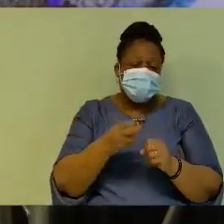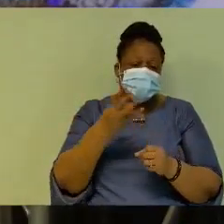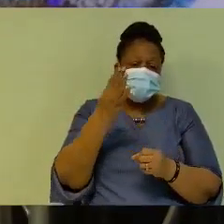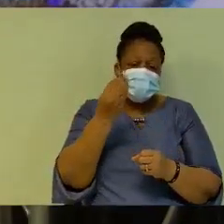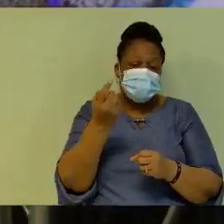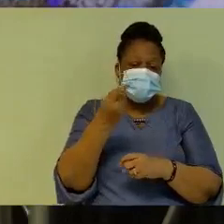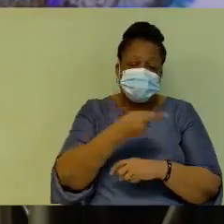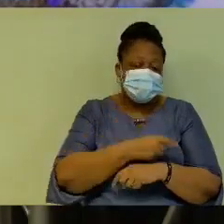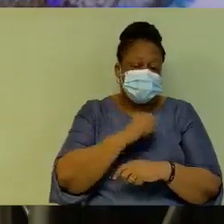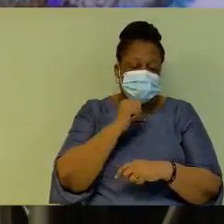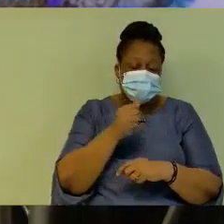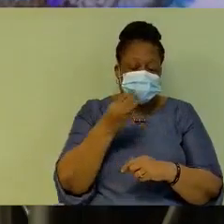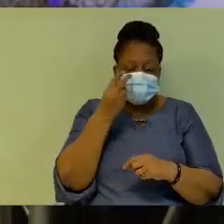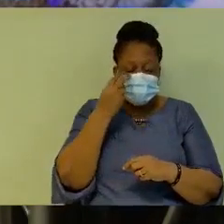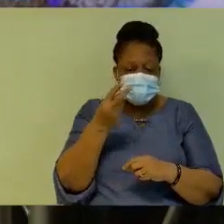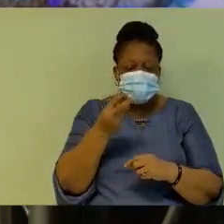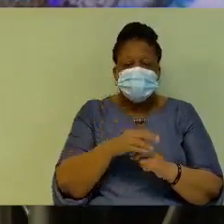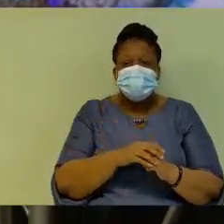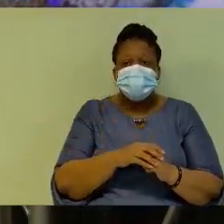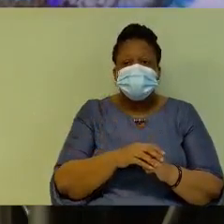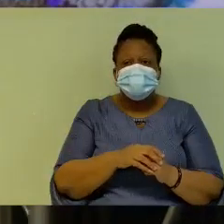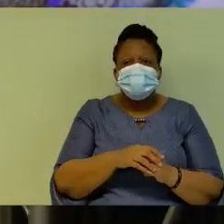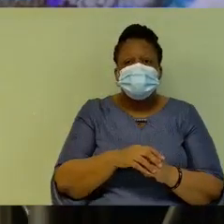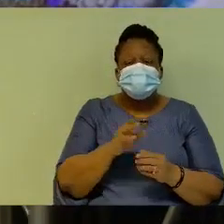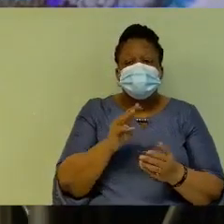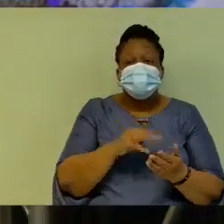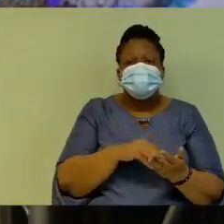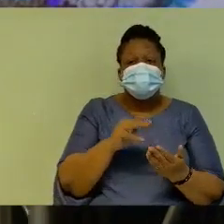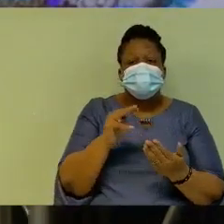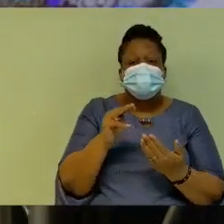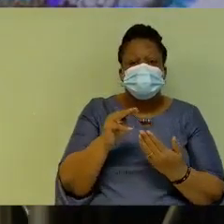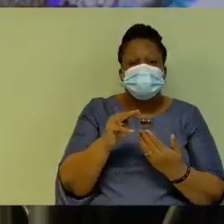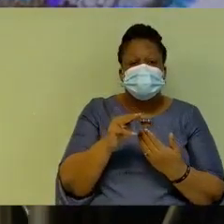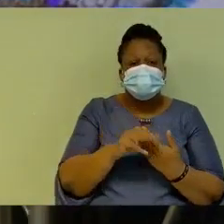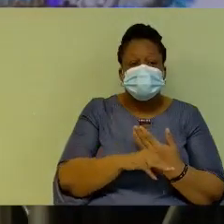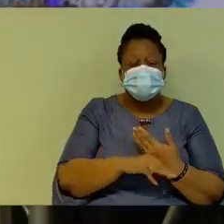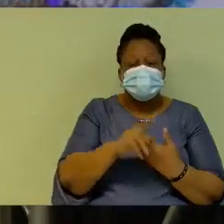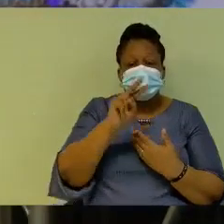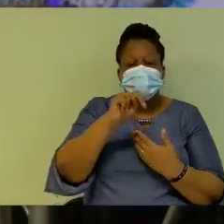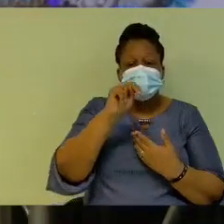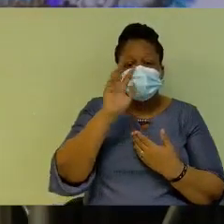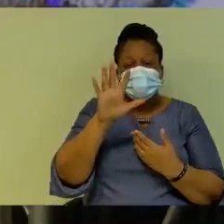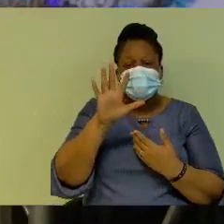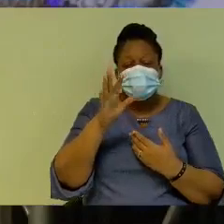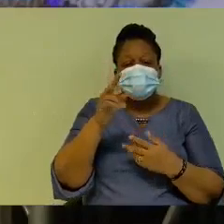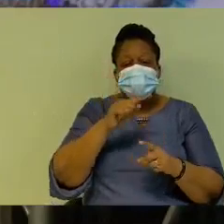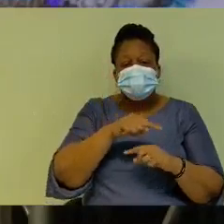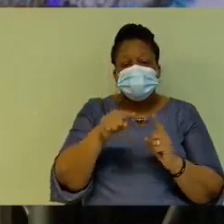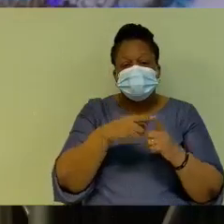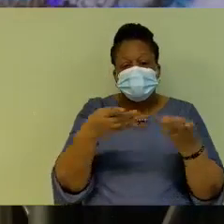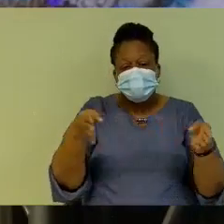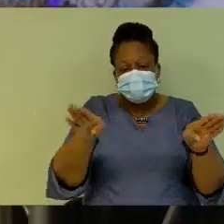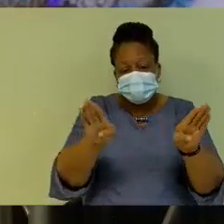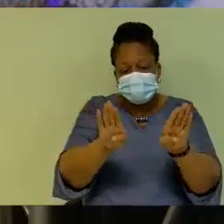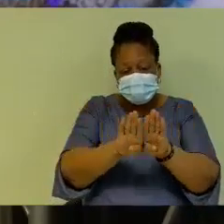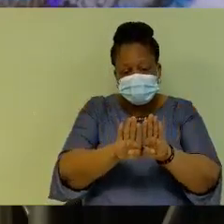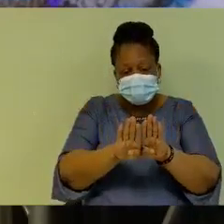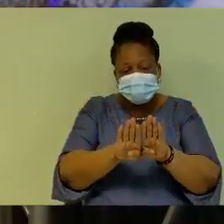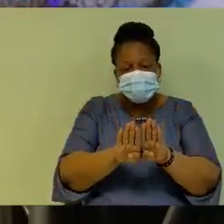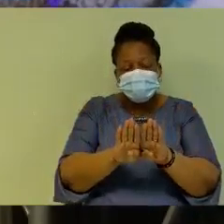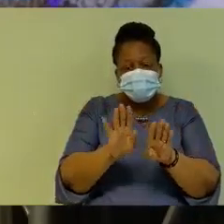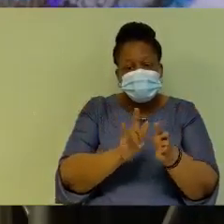the 25th is a significant date. It's the date when we closed our borders. So that means all, you know,